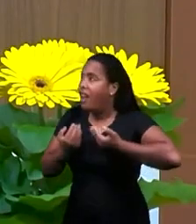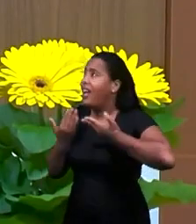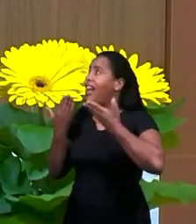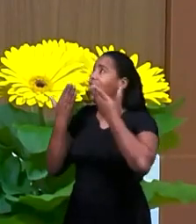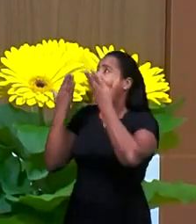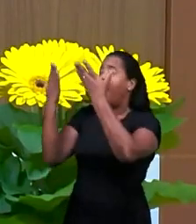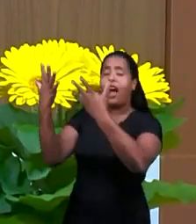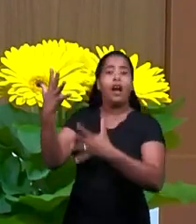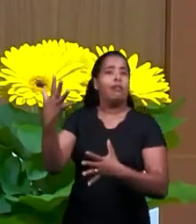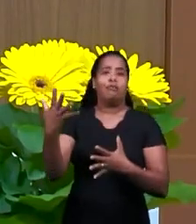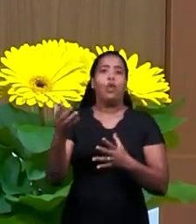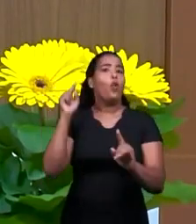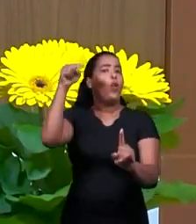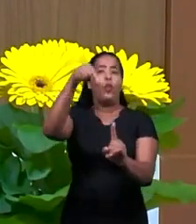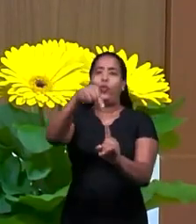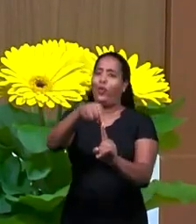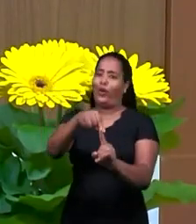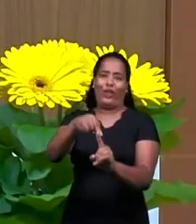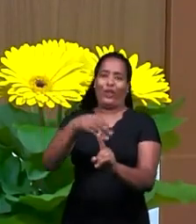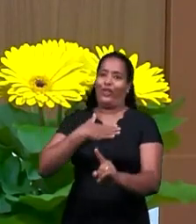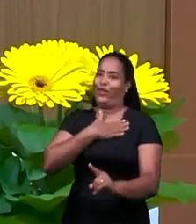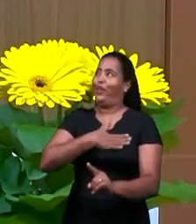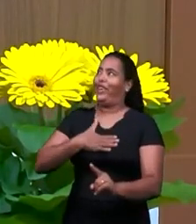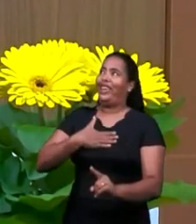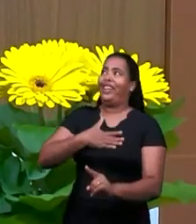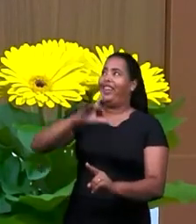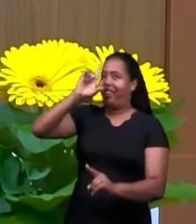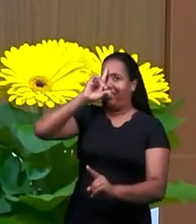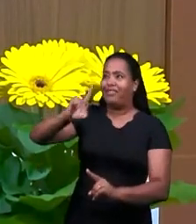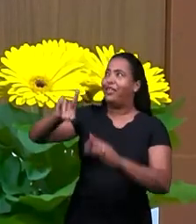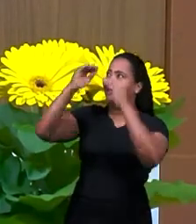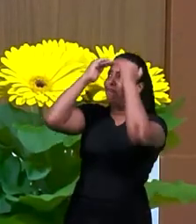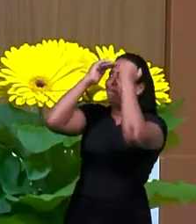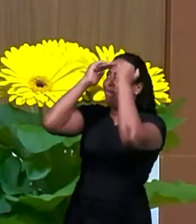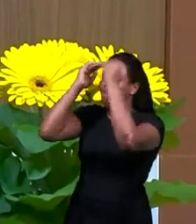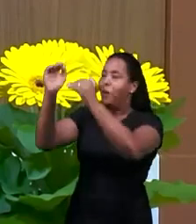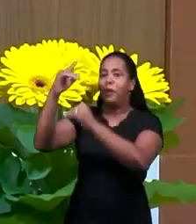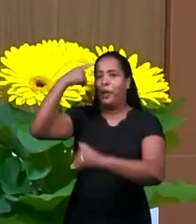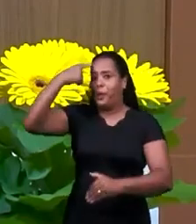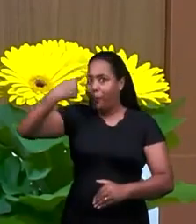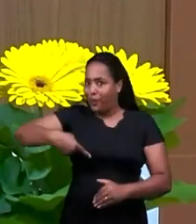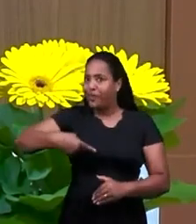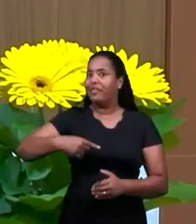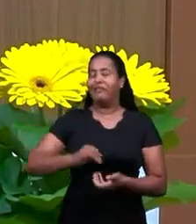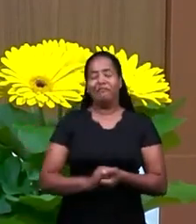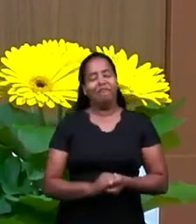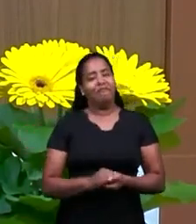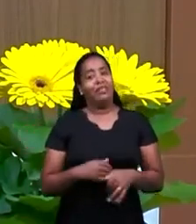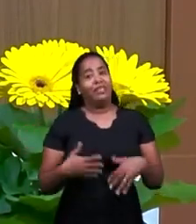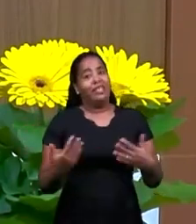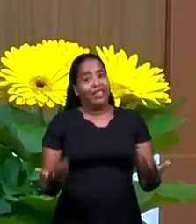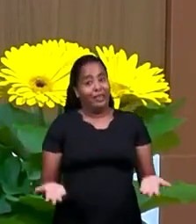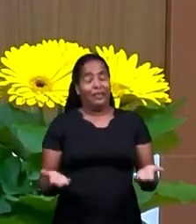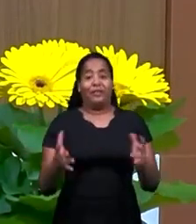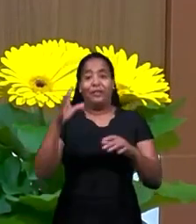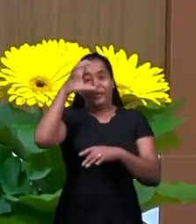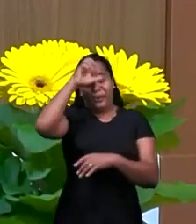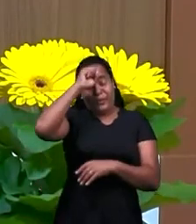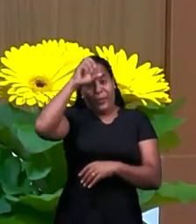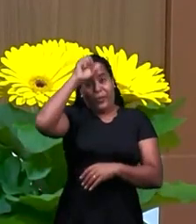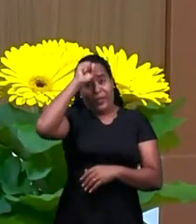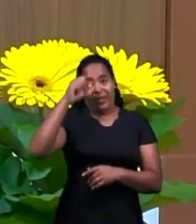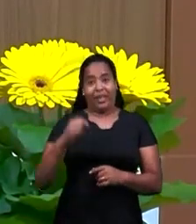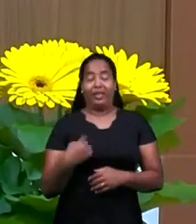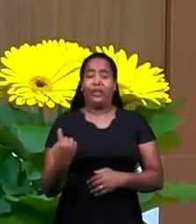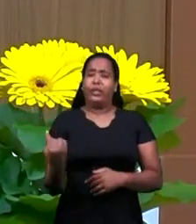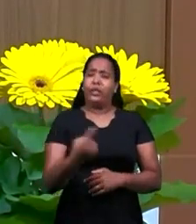had as a aim to please God and to heed his orientations. So out of this study, we